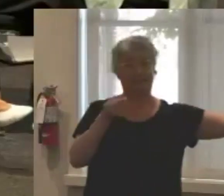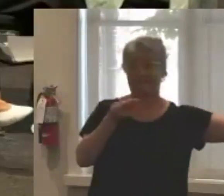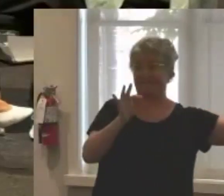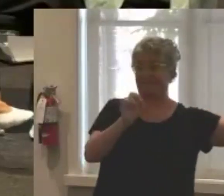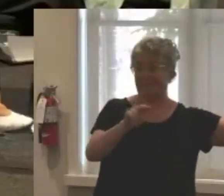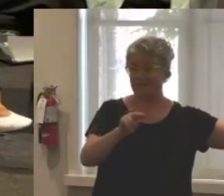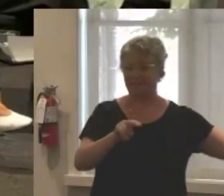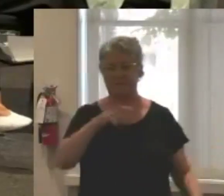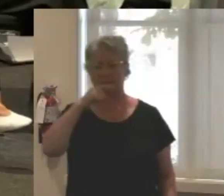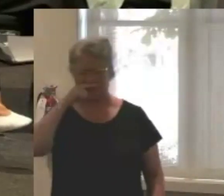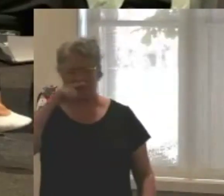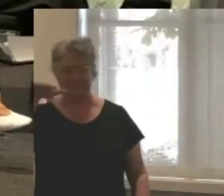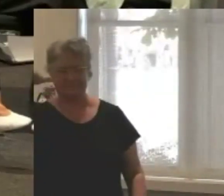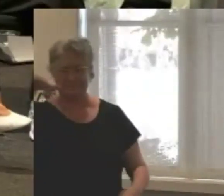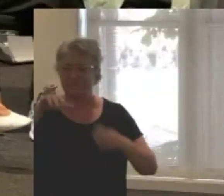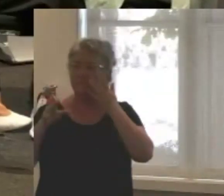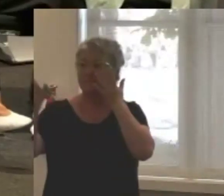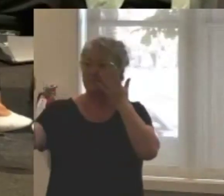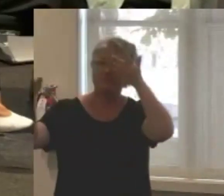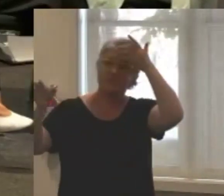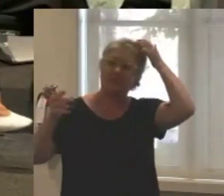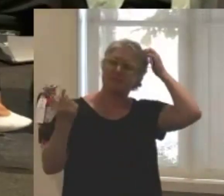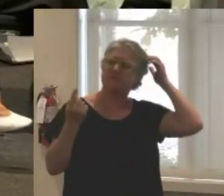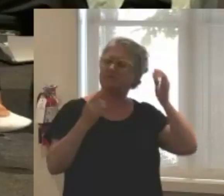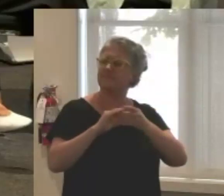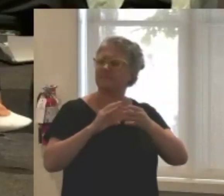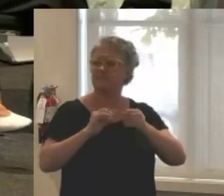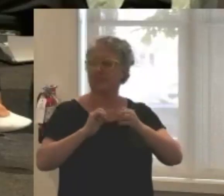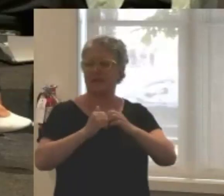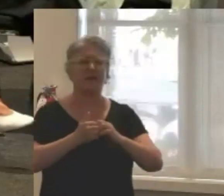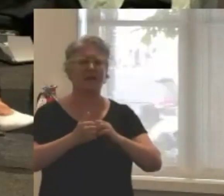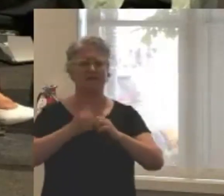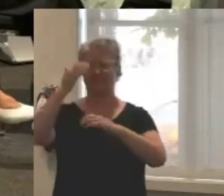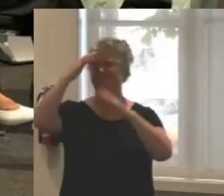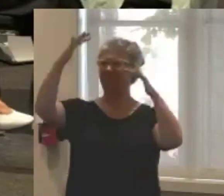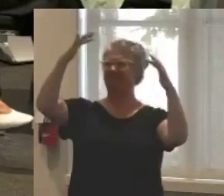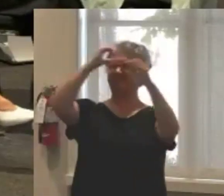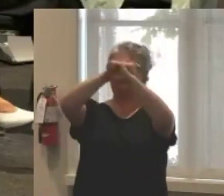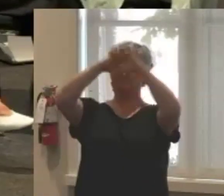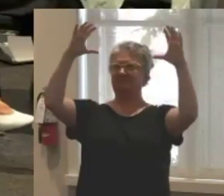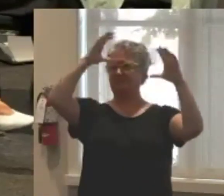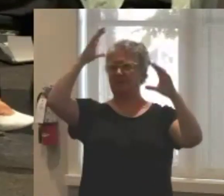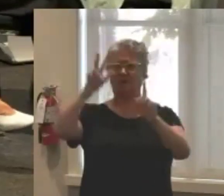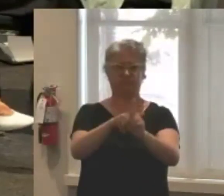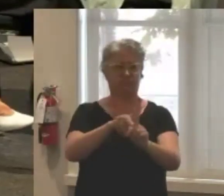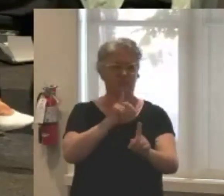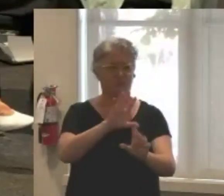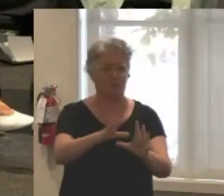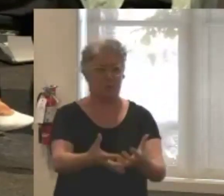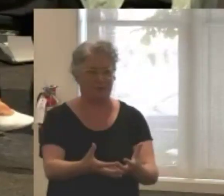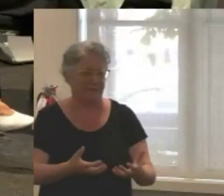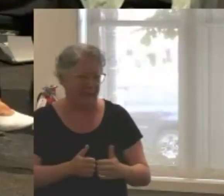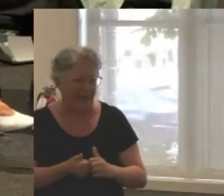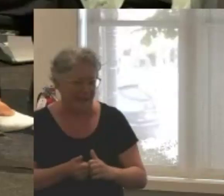organizations incorporate an anti-oppressive perspective into real-world practice? In specific cases, what